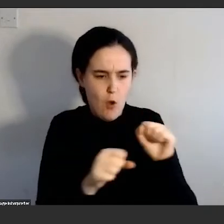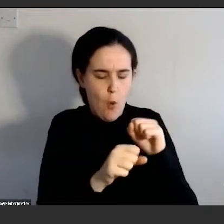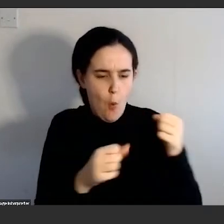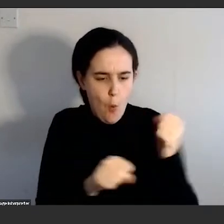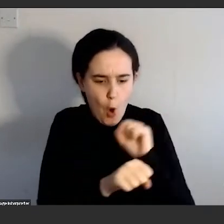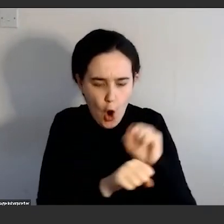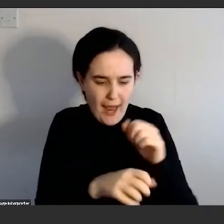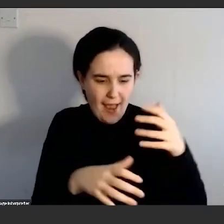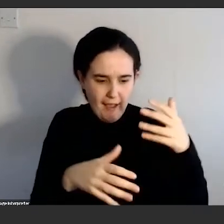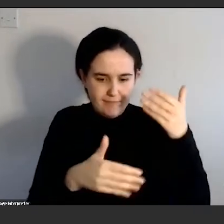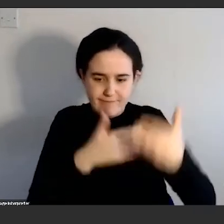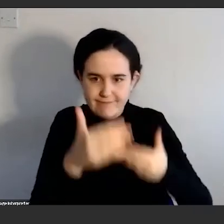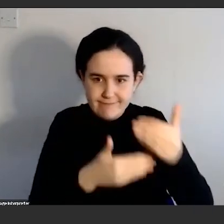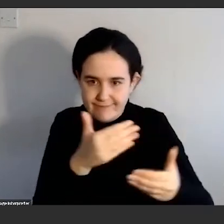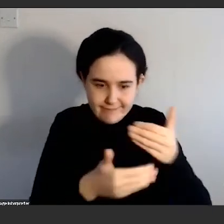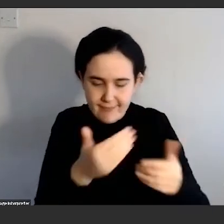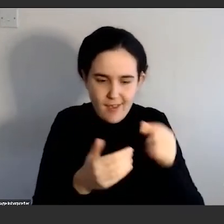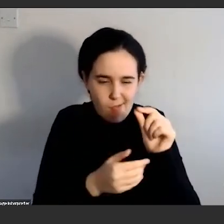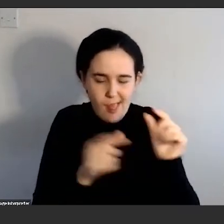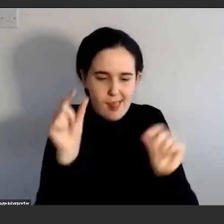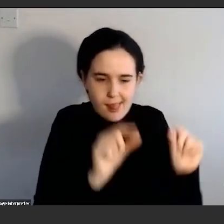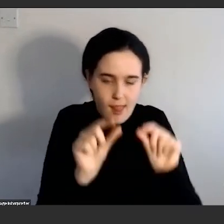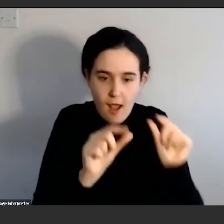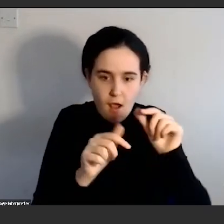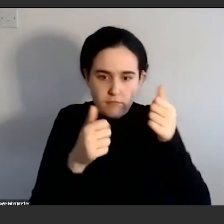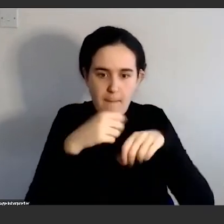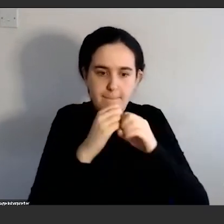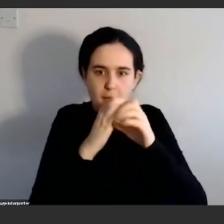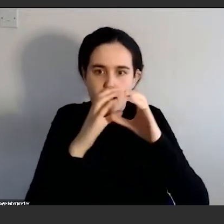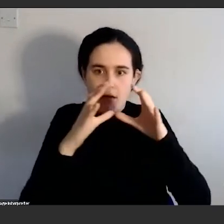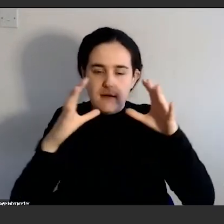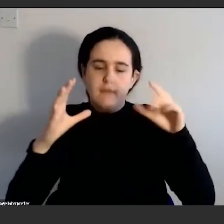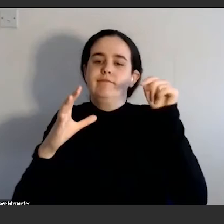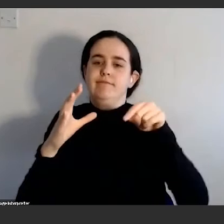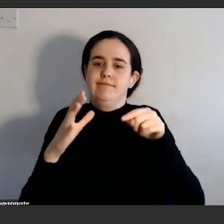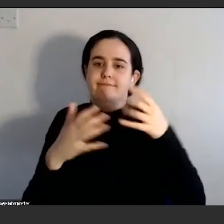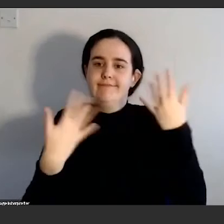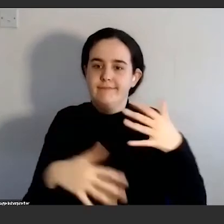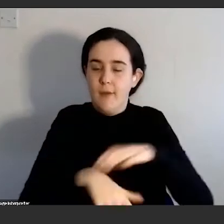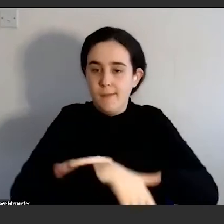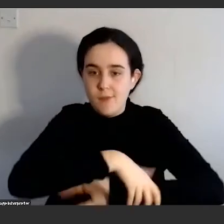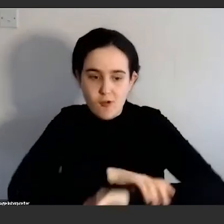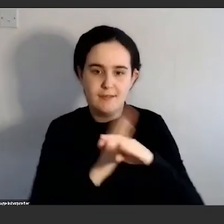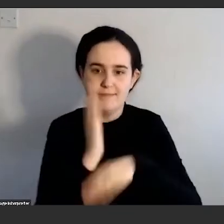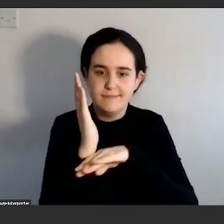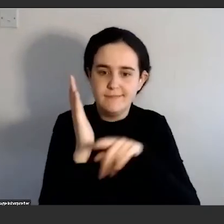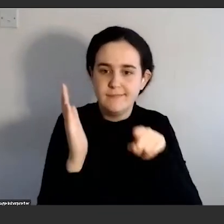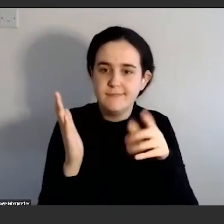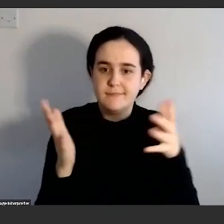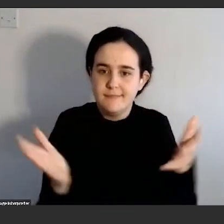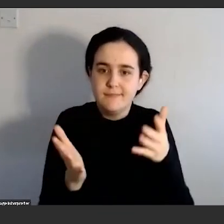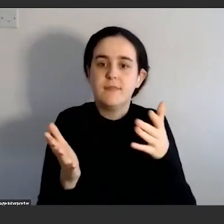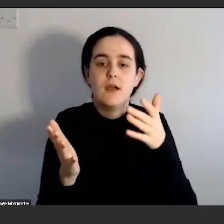them and tell them in Hebrew, Toda Rabba, and thank you very much. And we should all